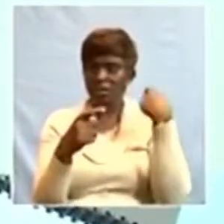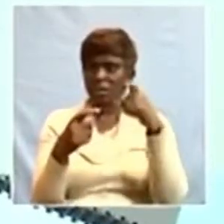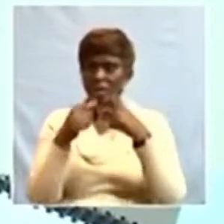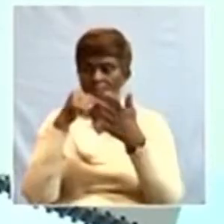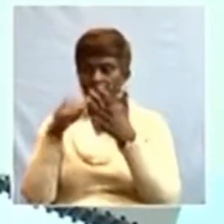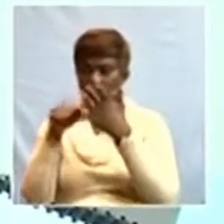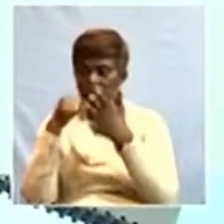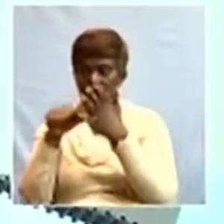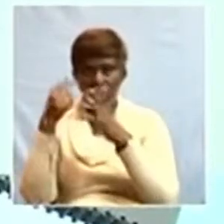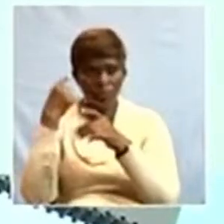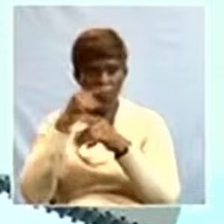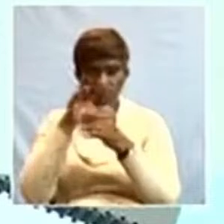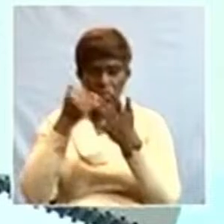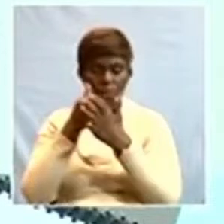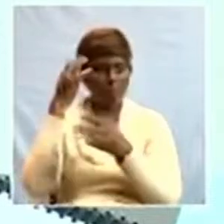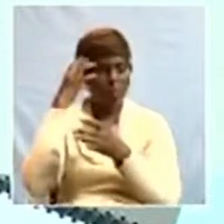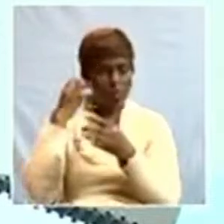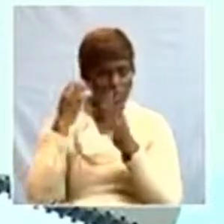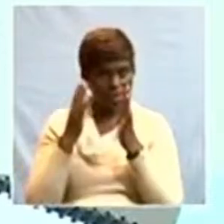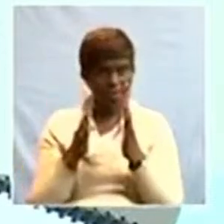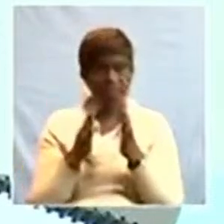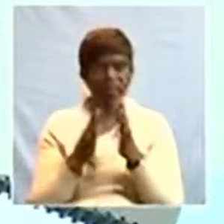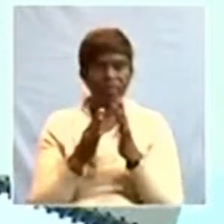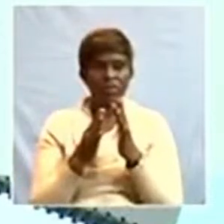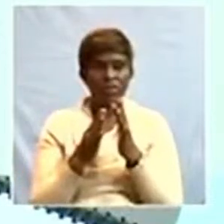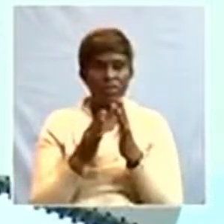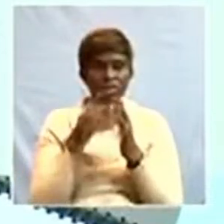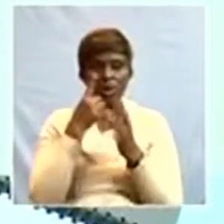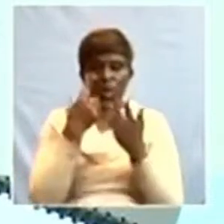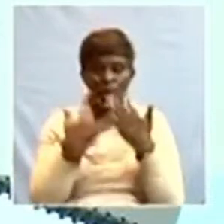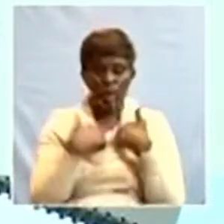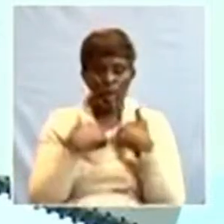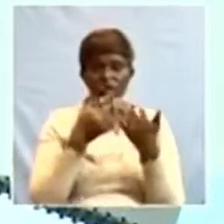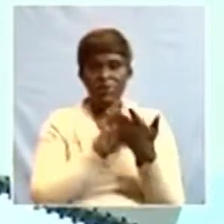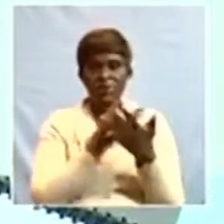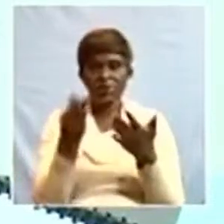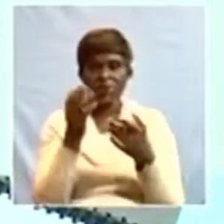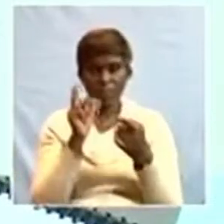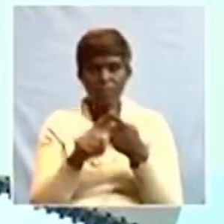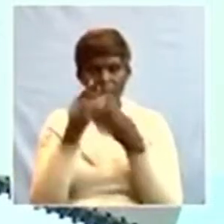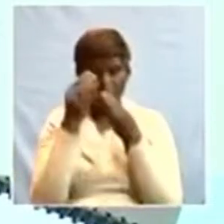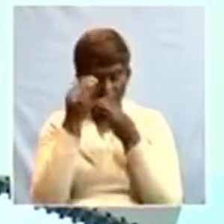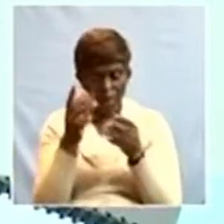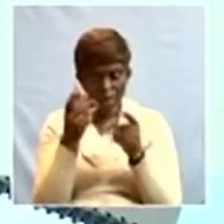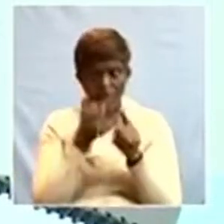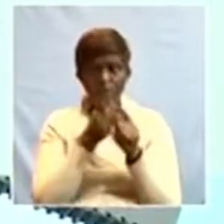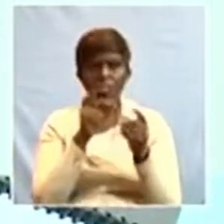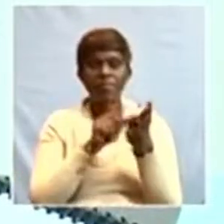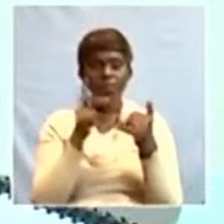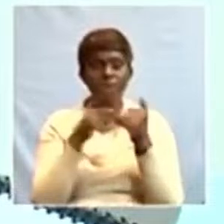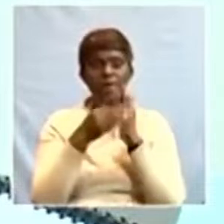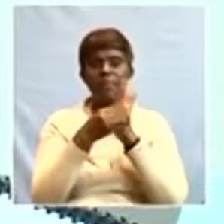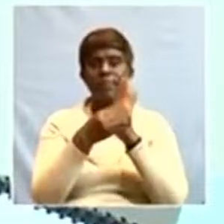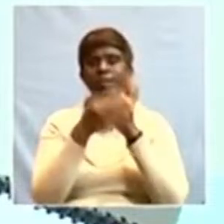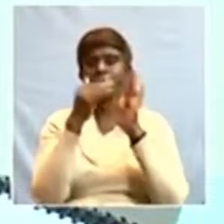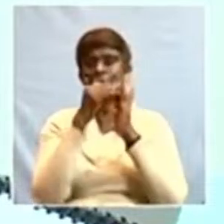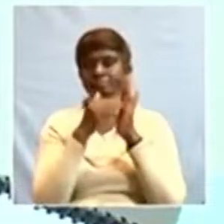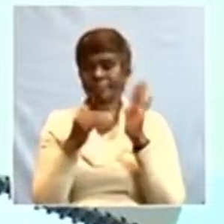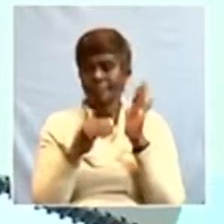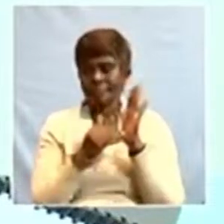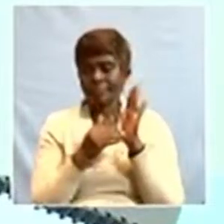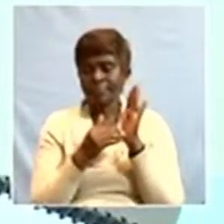for the officers who had failed to abide by the program guidelines.